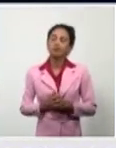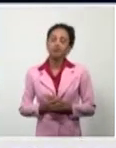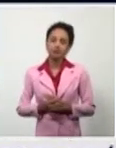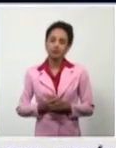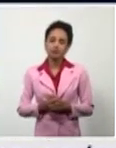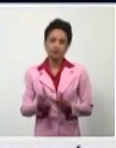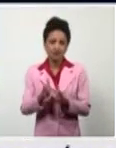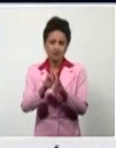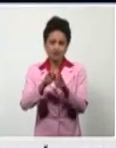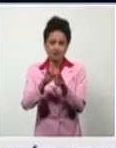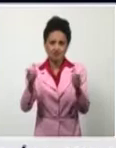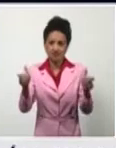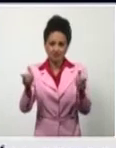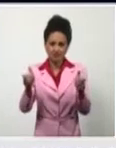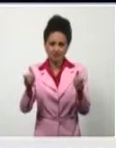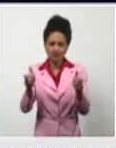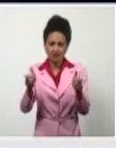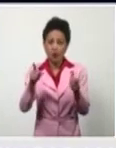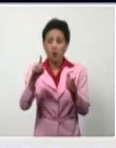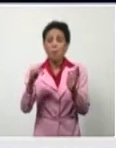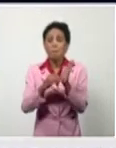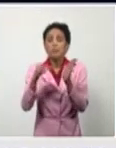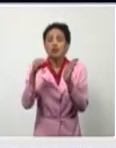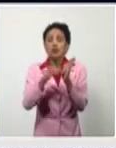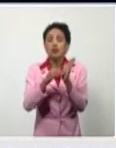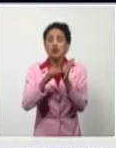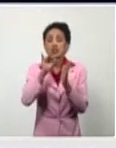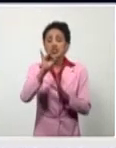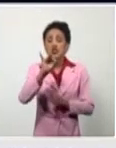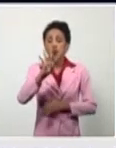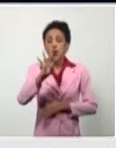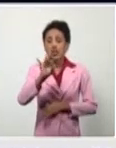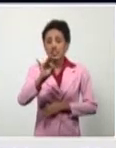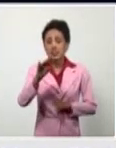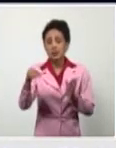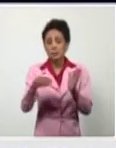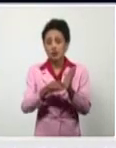with the highest numbers in the region, with